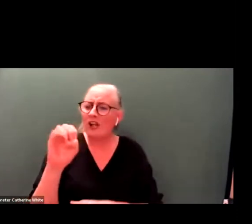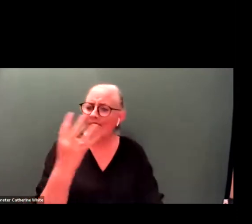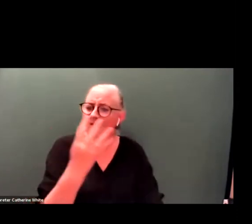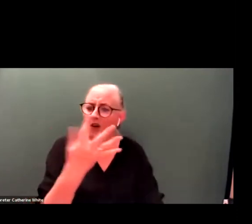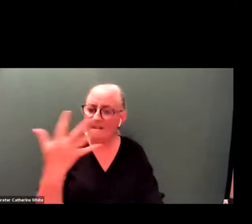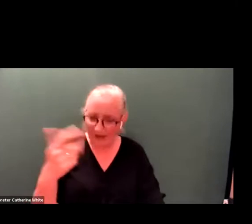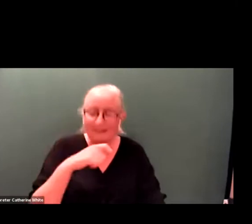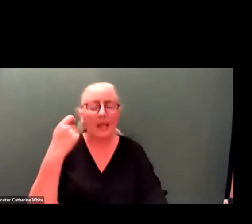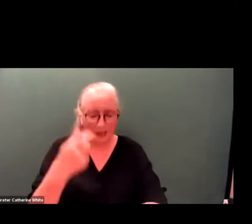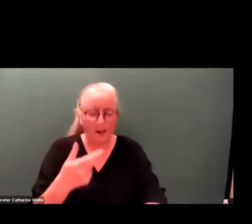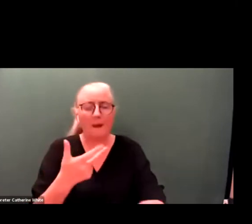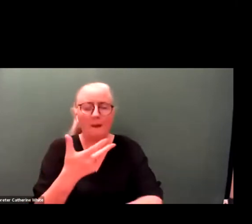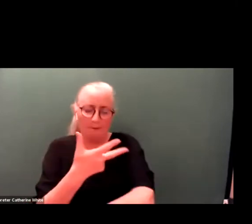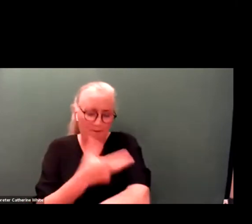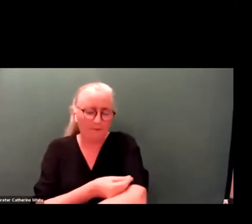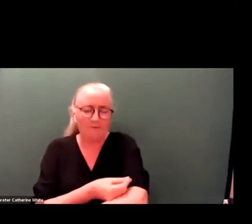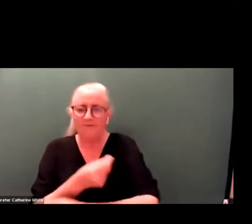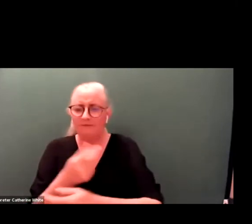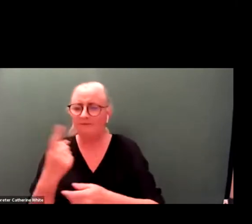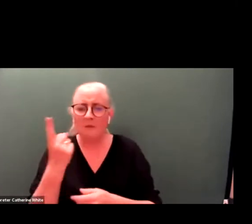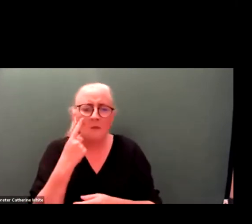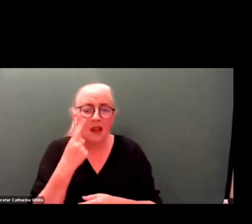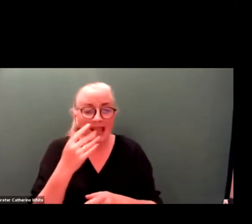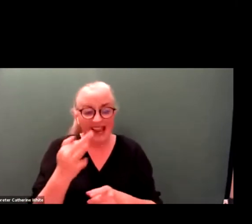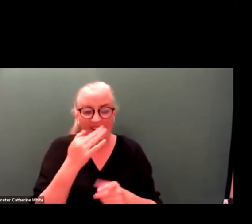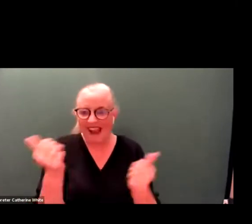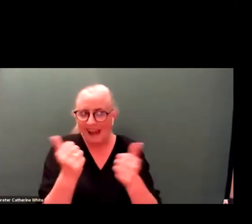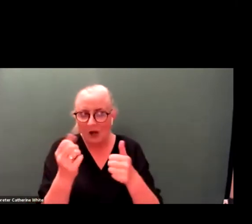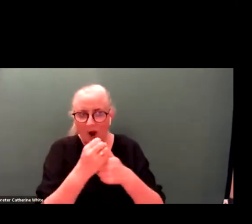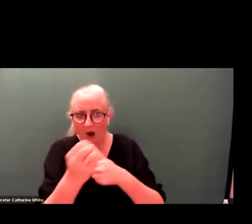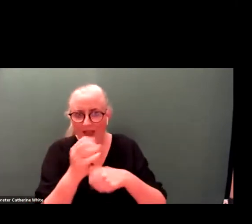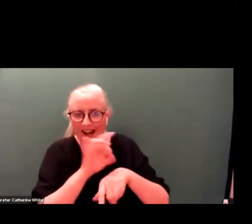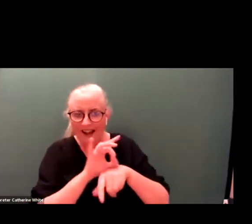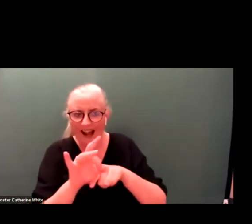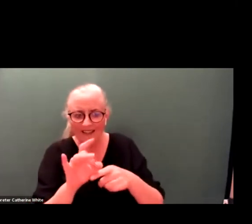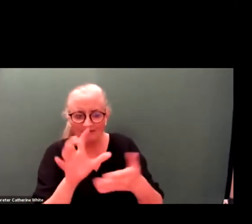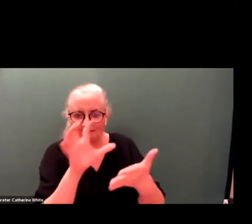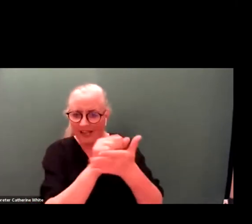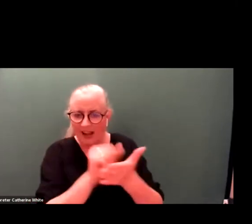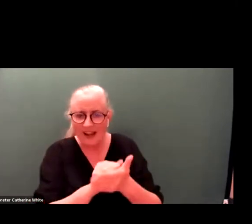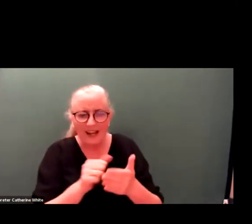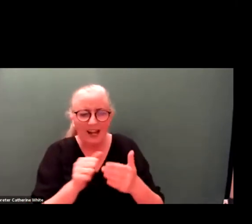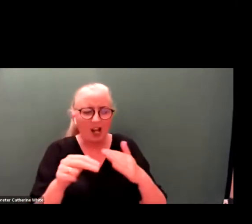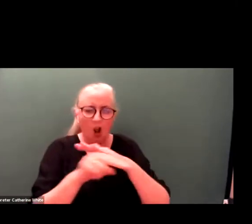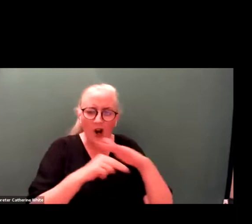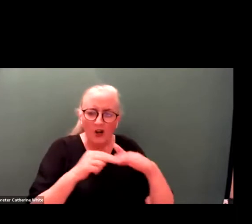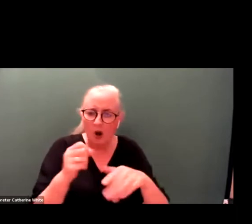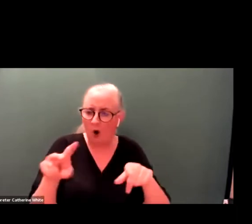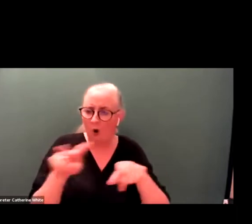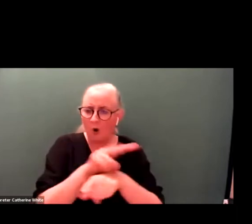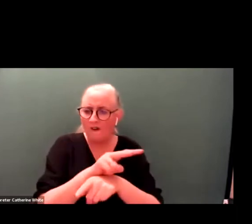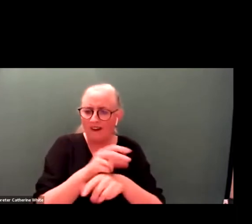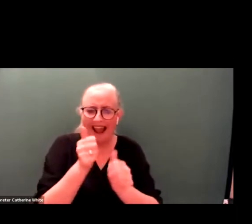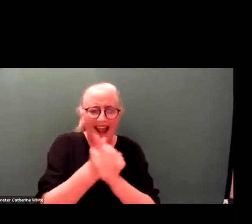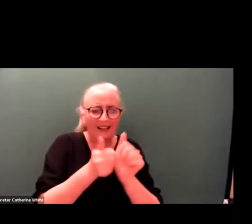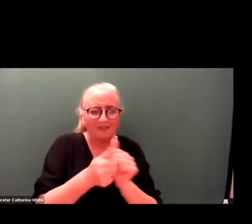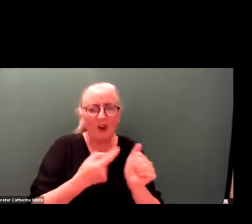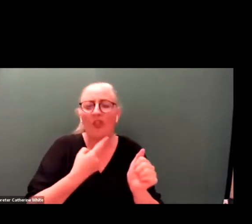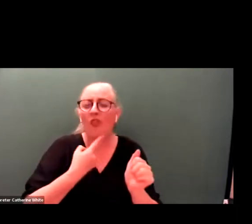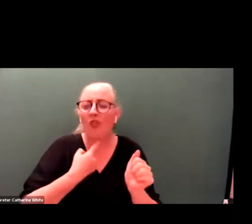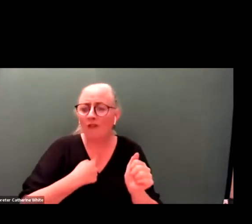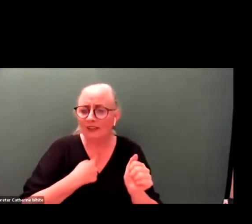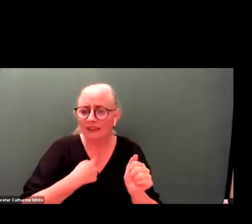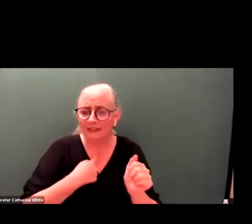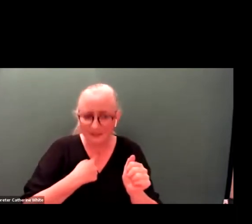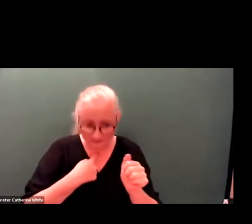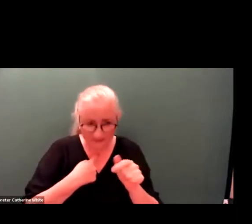blood tests just to rule out other potential causes of symptoms, such as an overactive or underactive thyroid. In practice, it's probably a good idea to have an